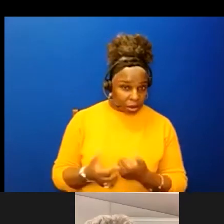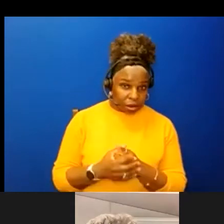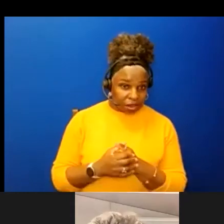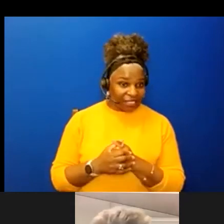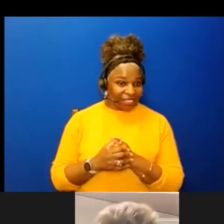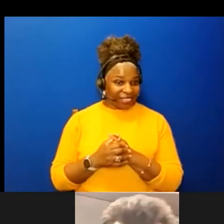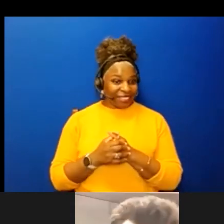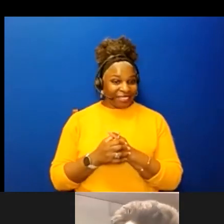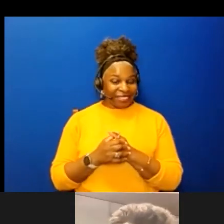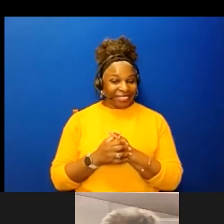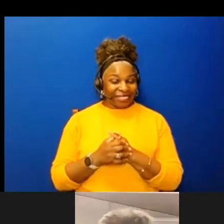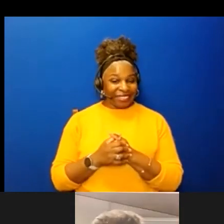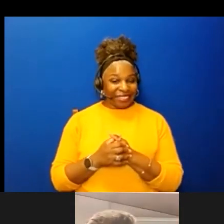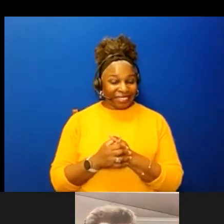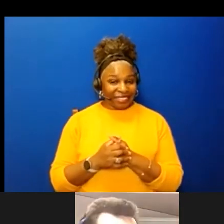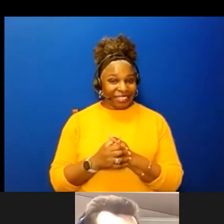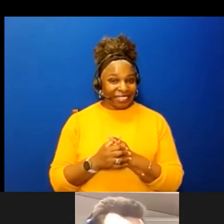over it. I didn't mean to.